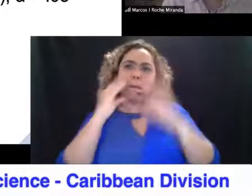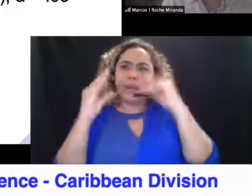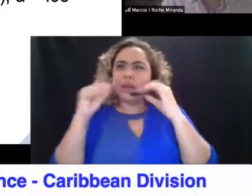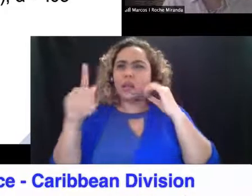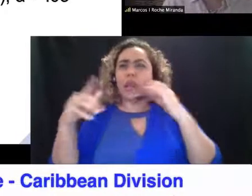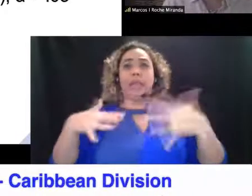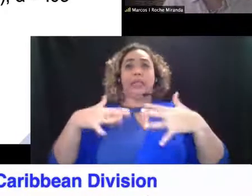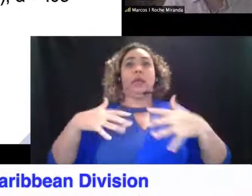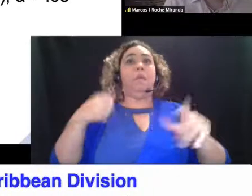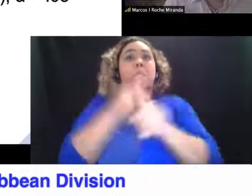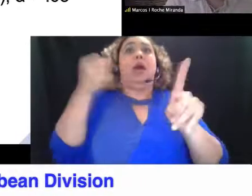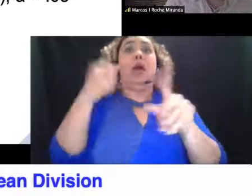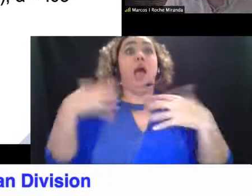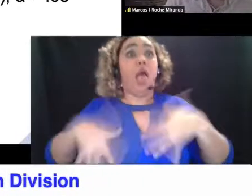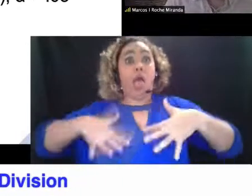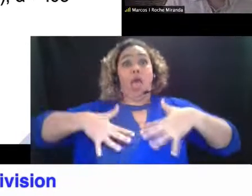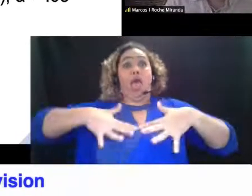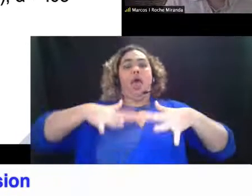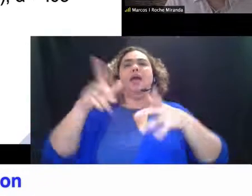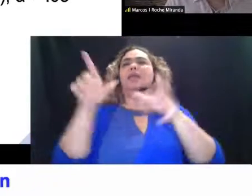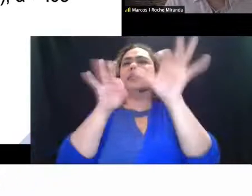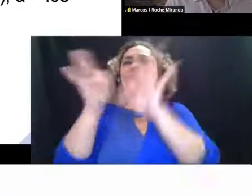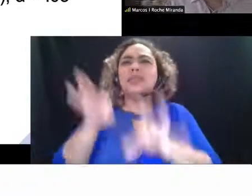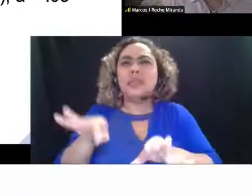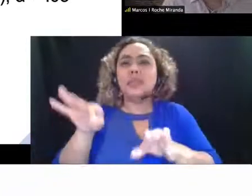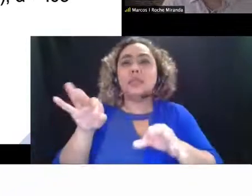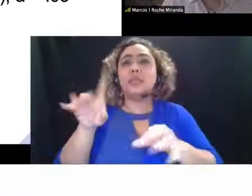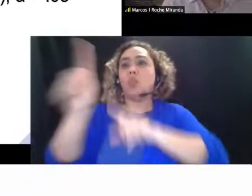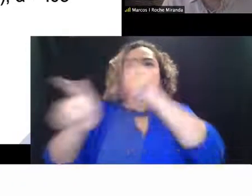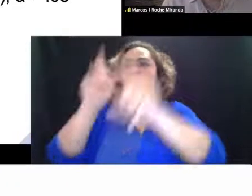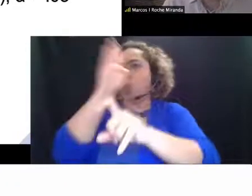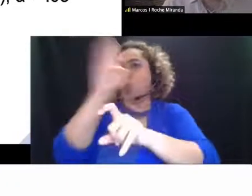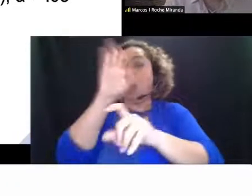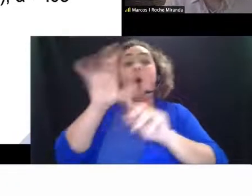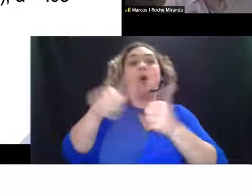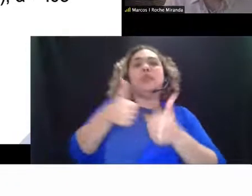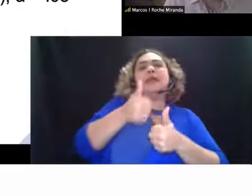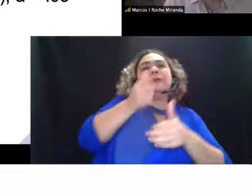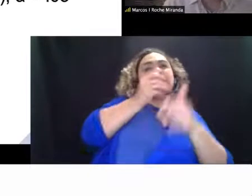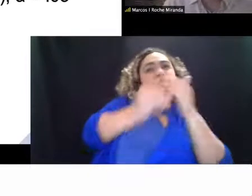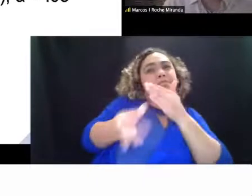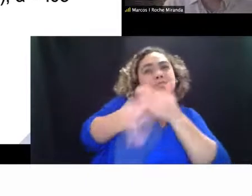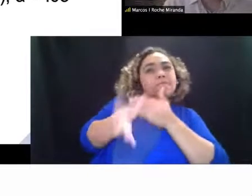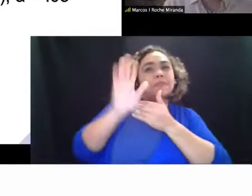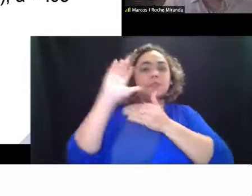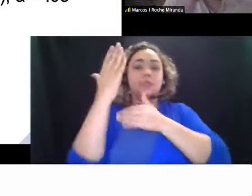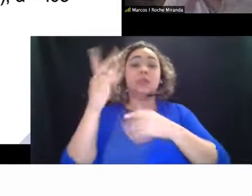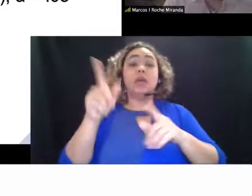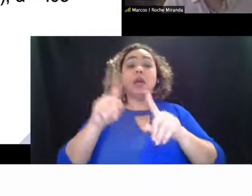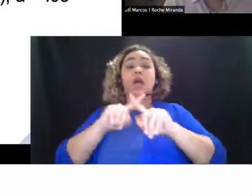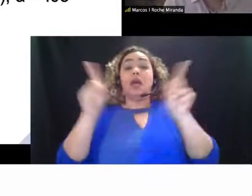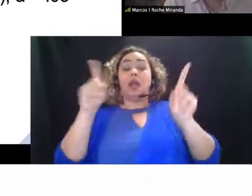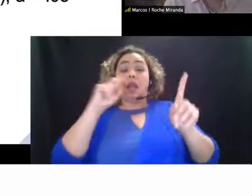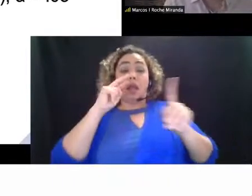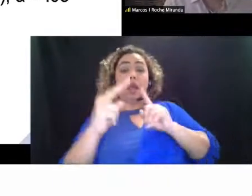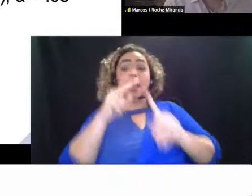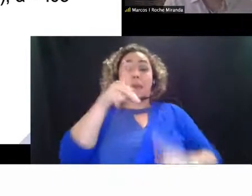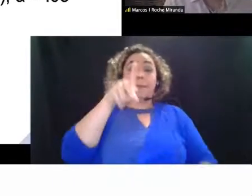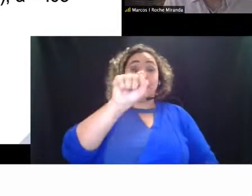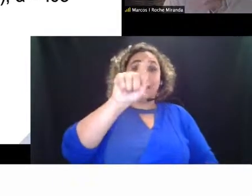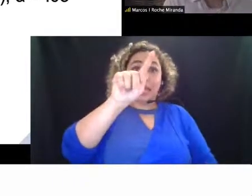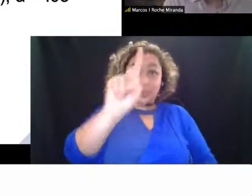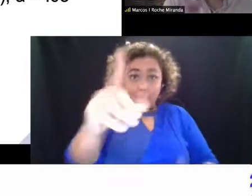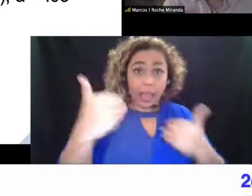ataque de nervios through discrete and open questions. Our independent variables included PTSD diagnosis